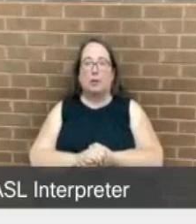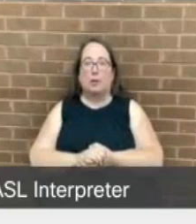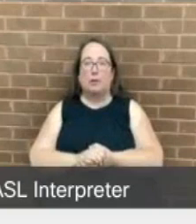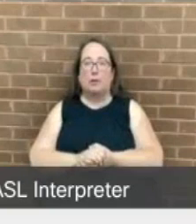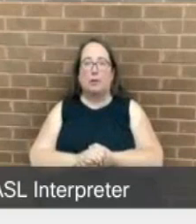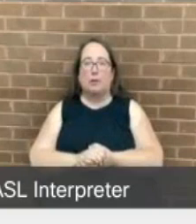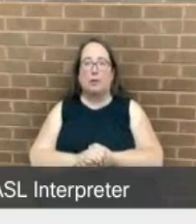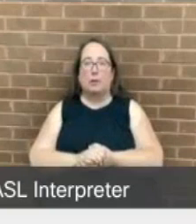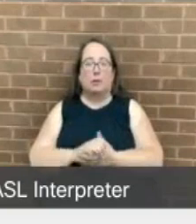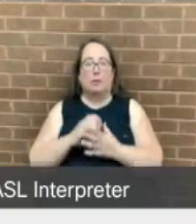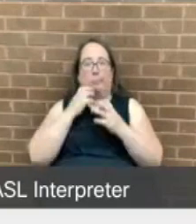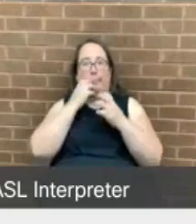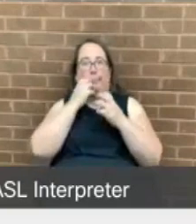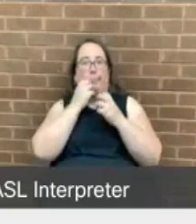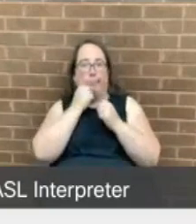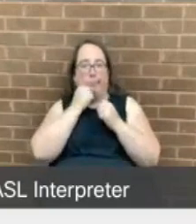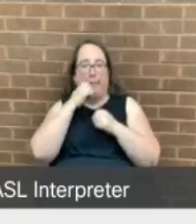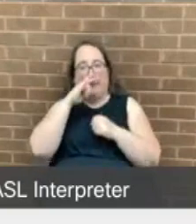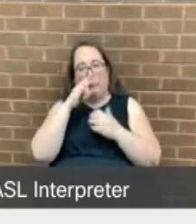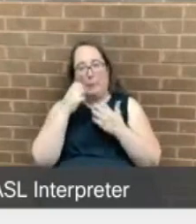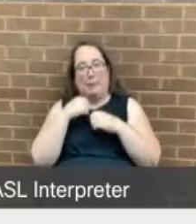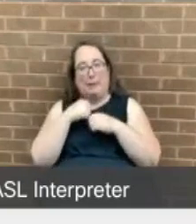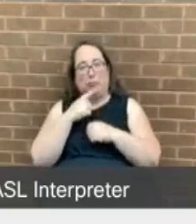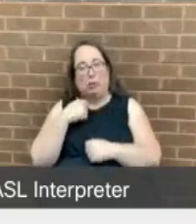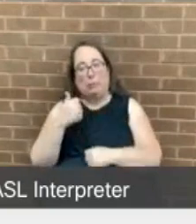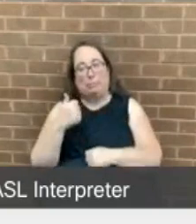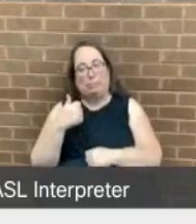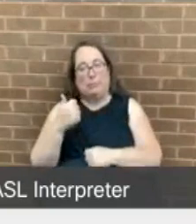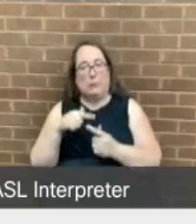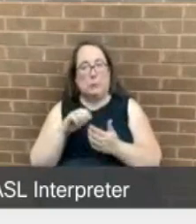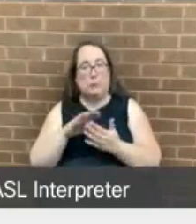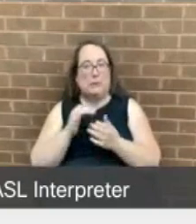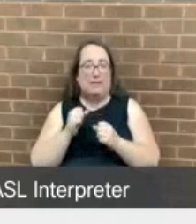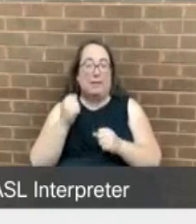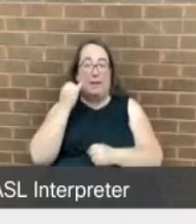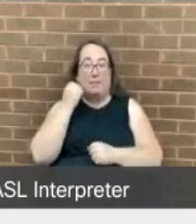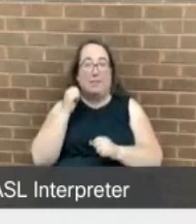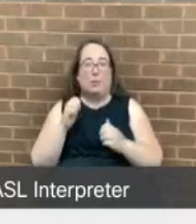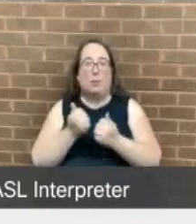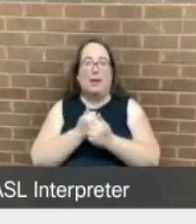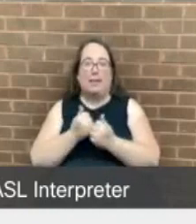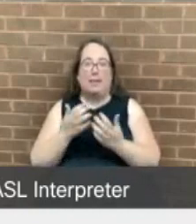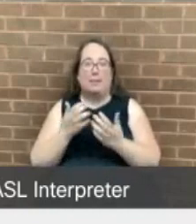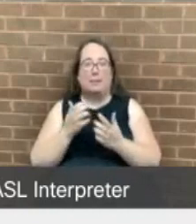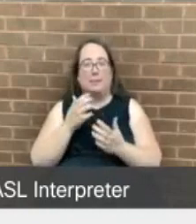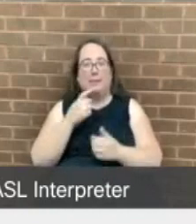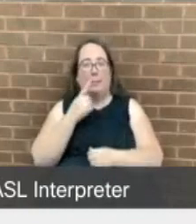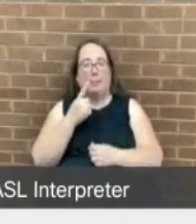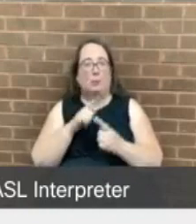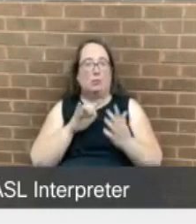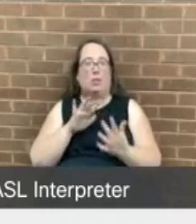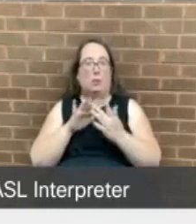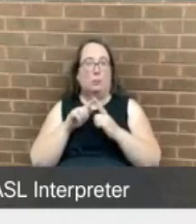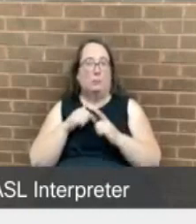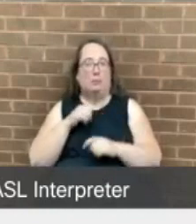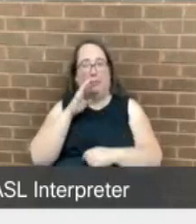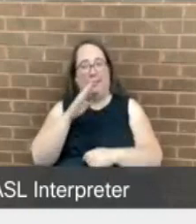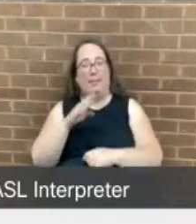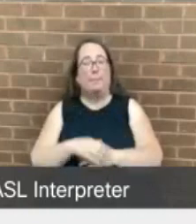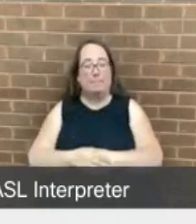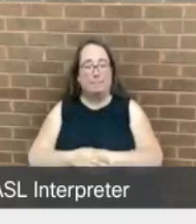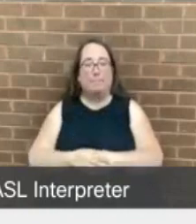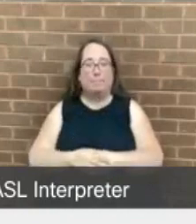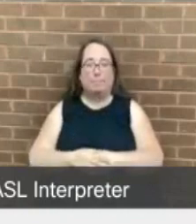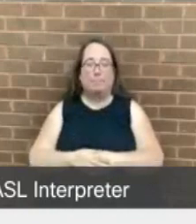want to make sure they're making it to and from school safely. So if there's anything we can do, feel free to reach out to me directly, and I'm happy to assist with